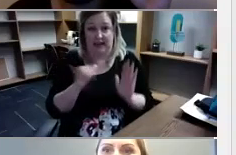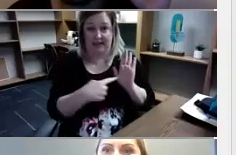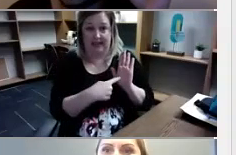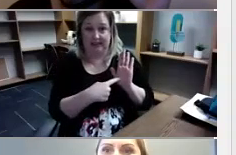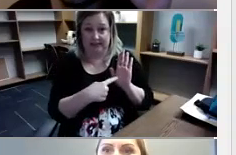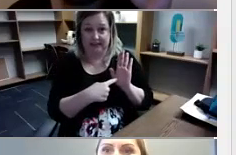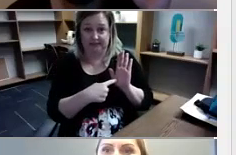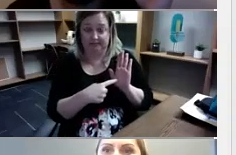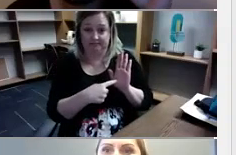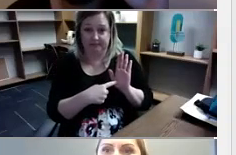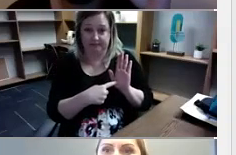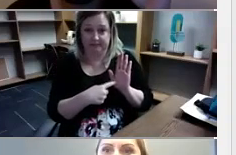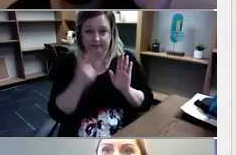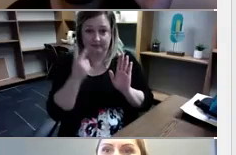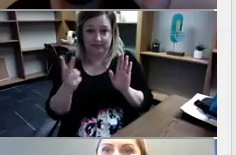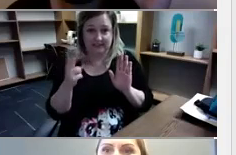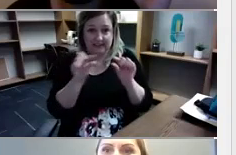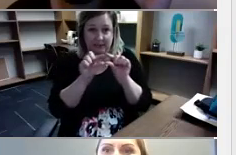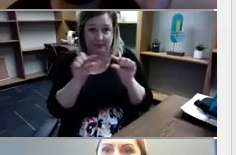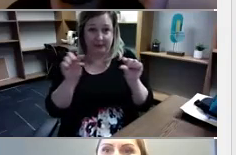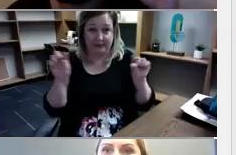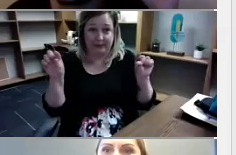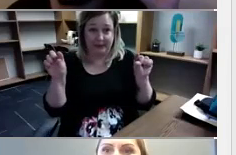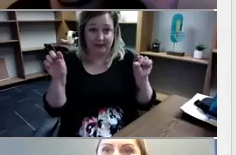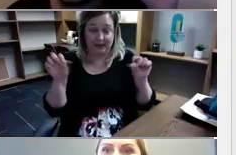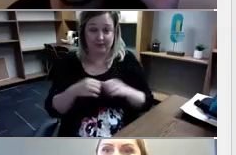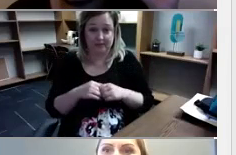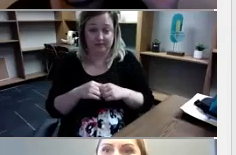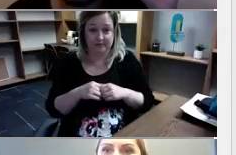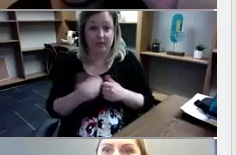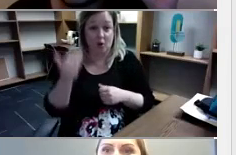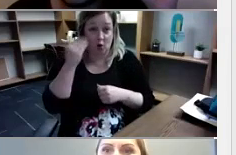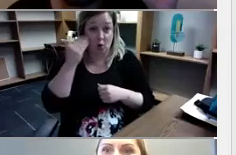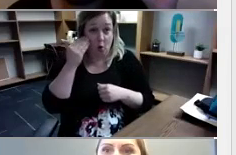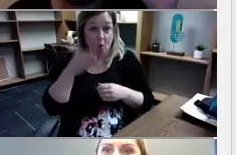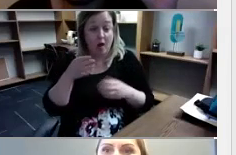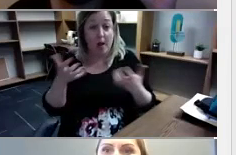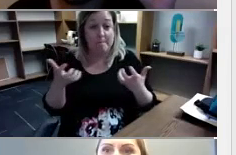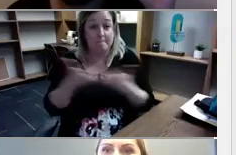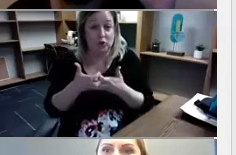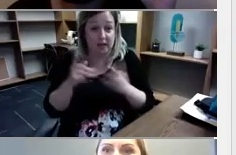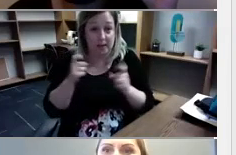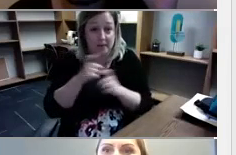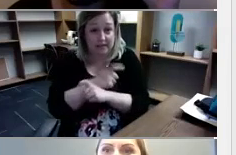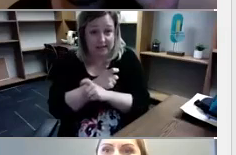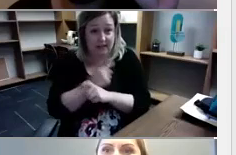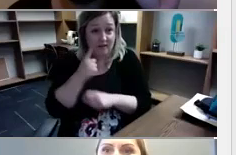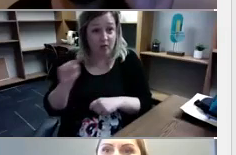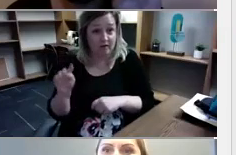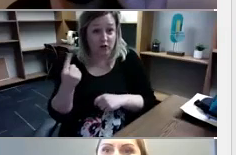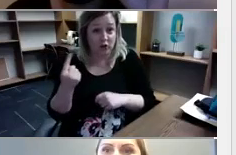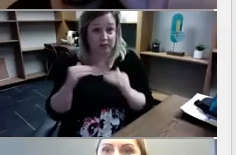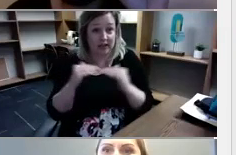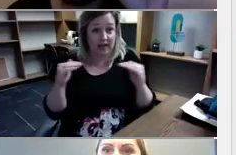3 plus of n. Now we know that the merging complexity for the first level is going to be Cn. So that is the time complexity for the first